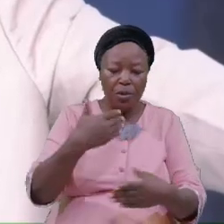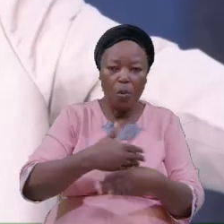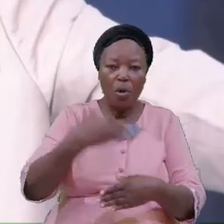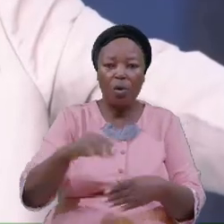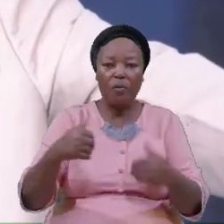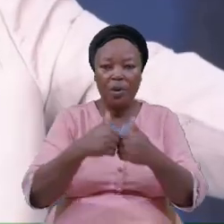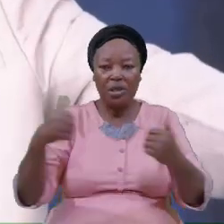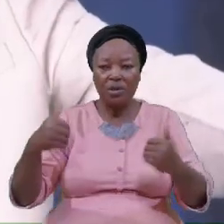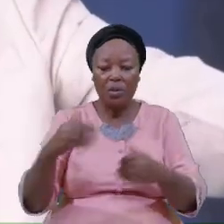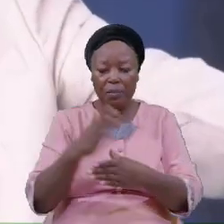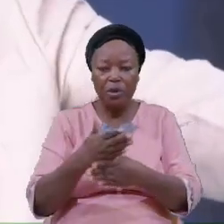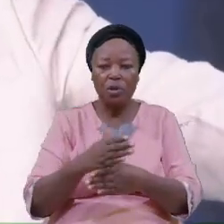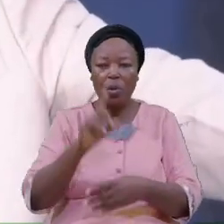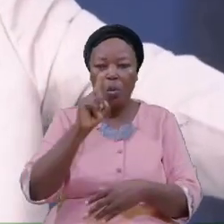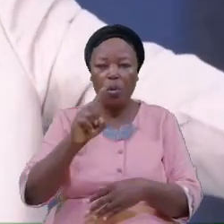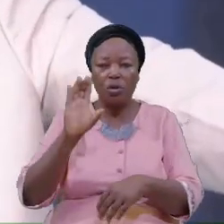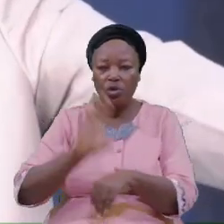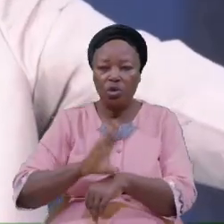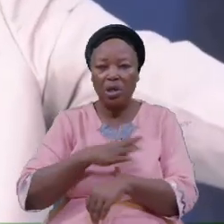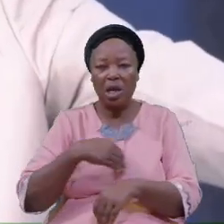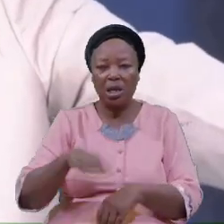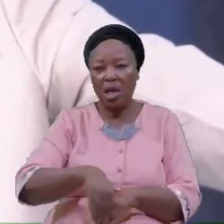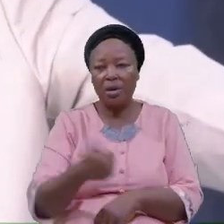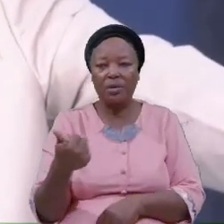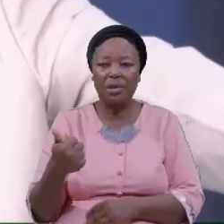one church and the other.